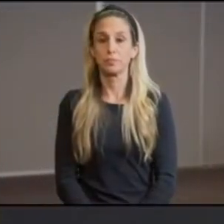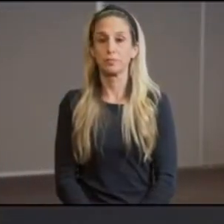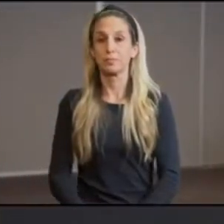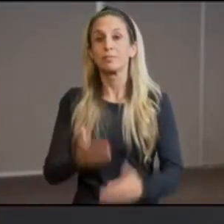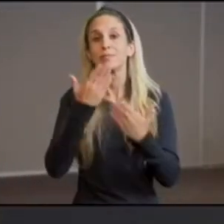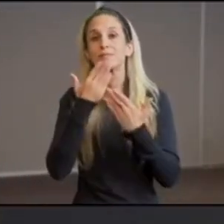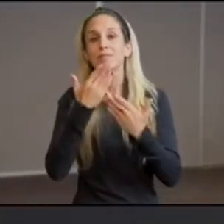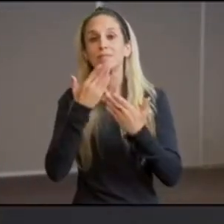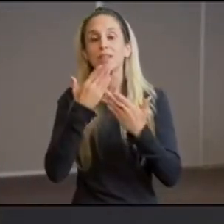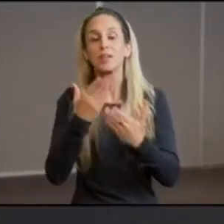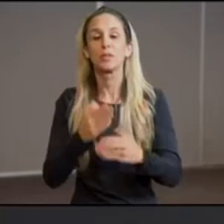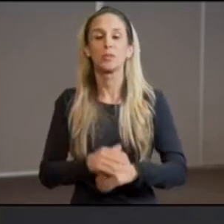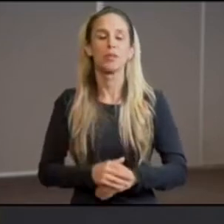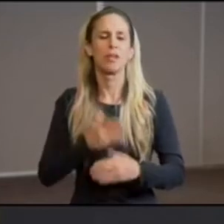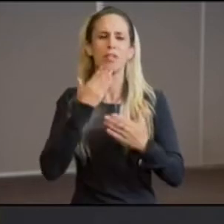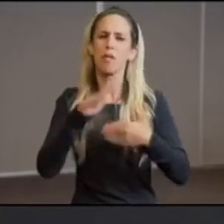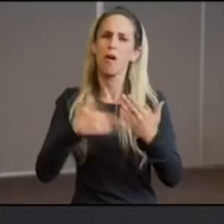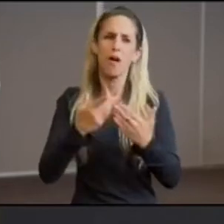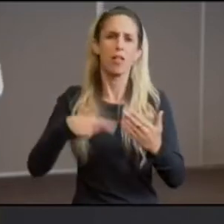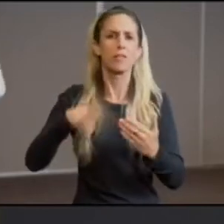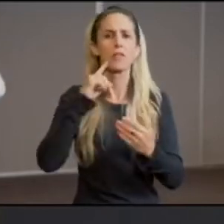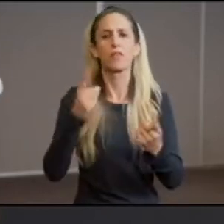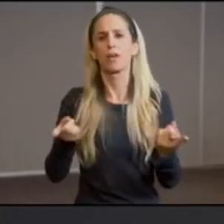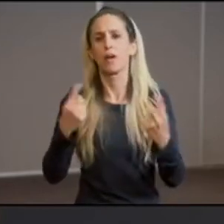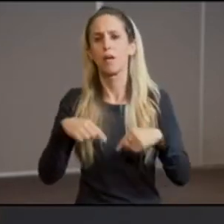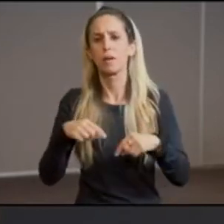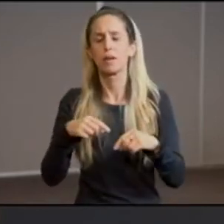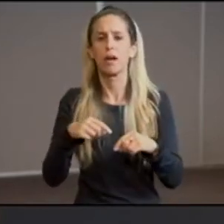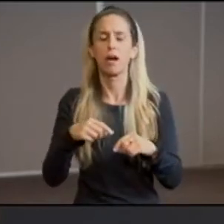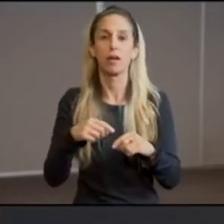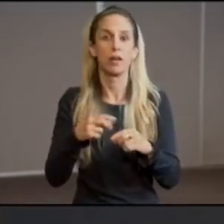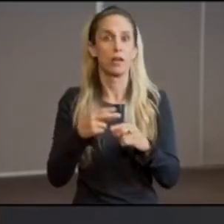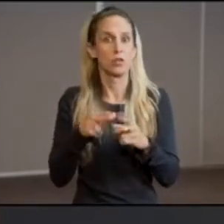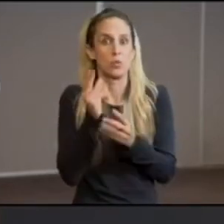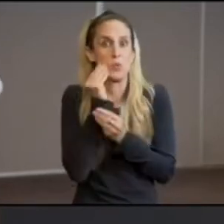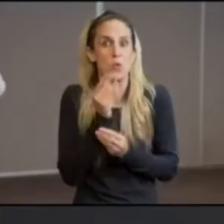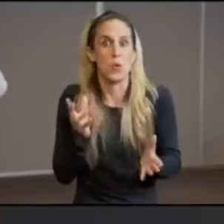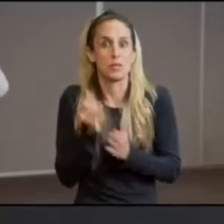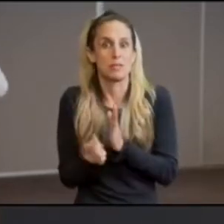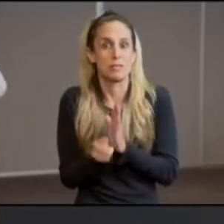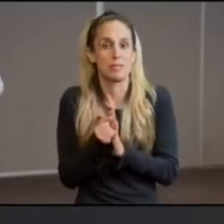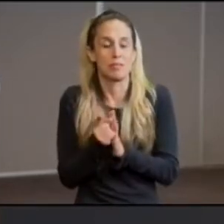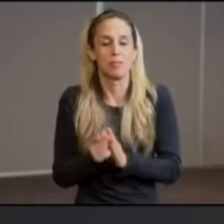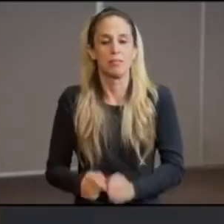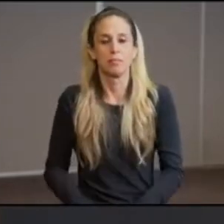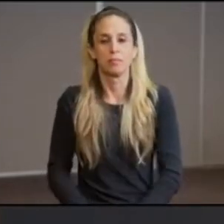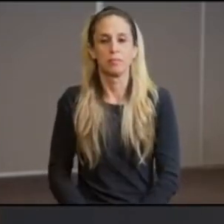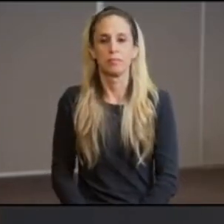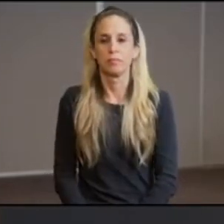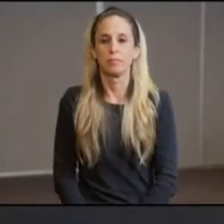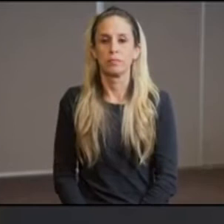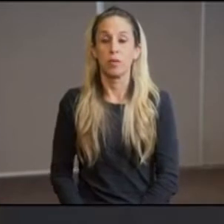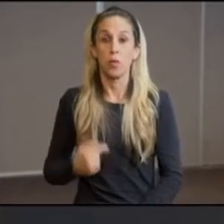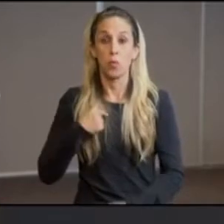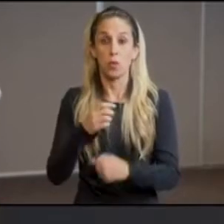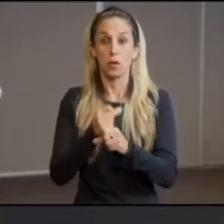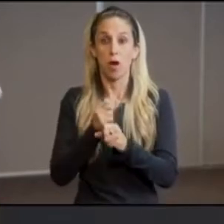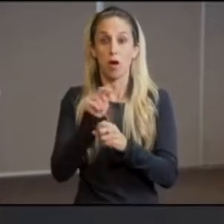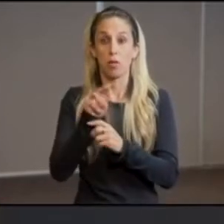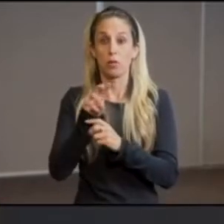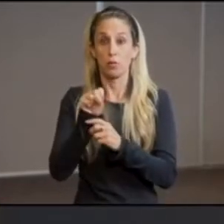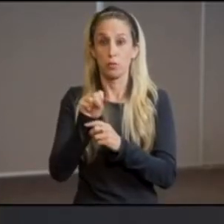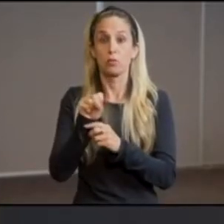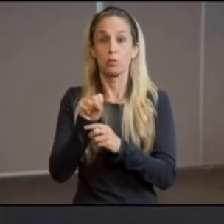Thank you, and I want to thank all of you very much for coming on such short notice. When we received the news that